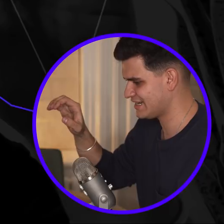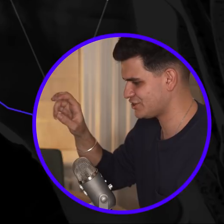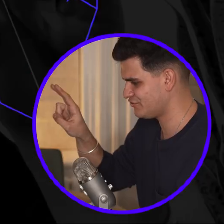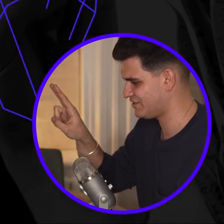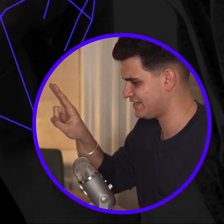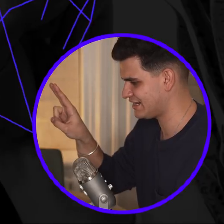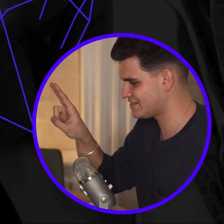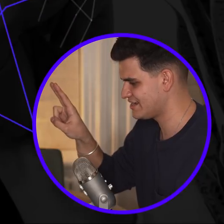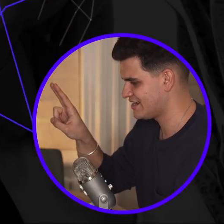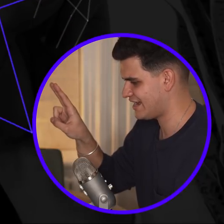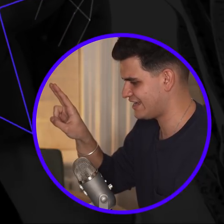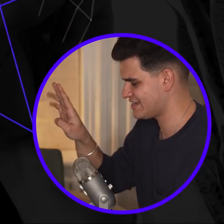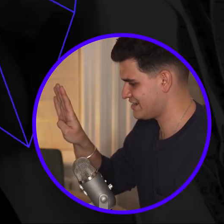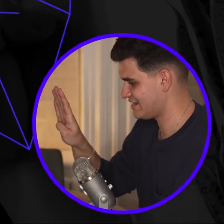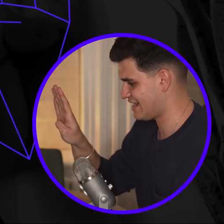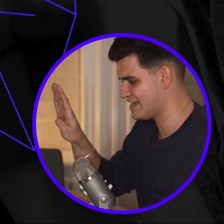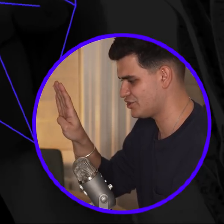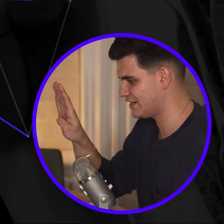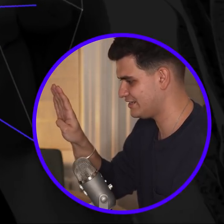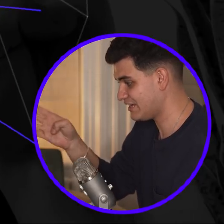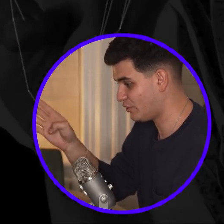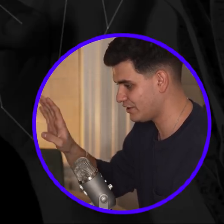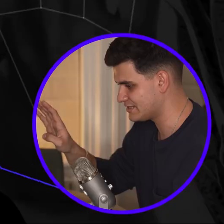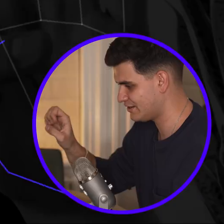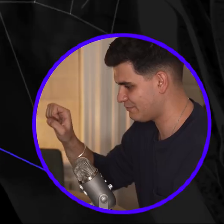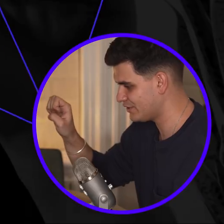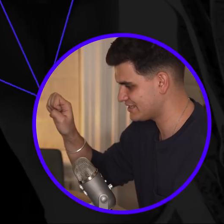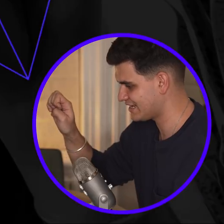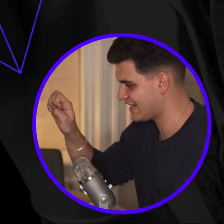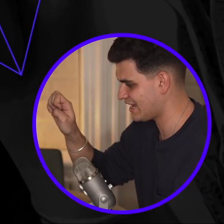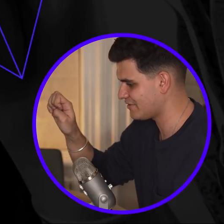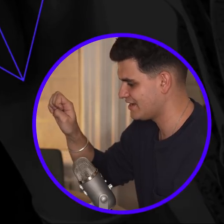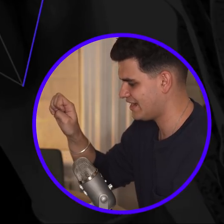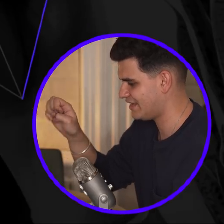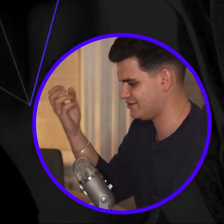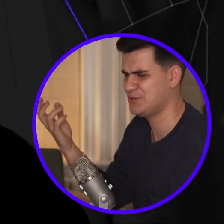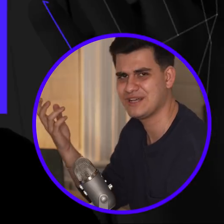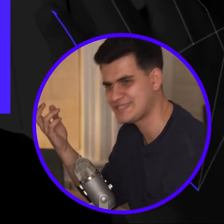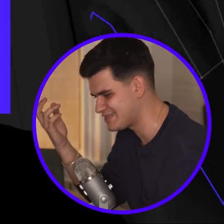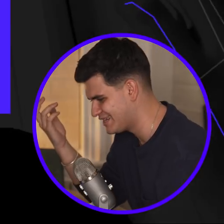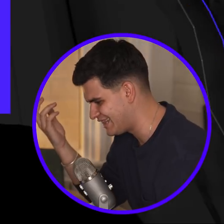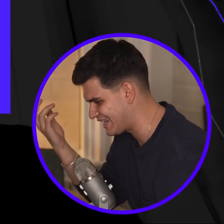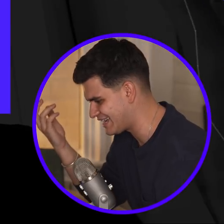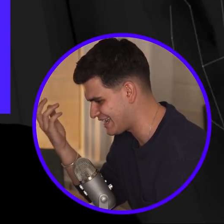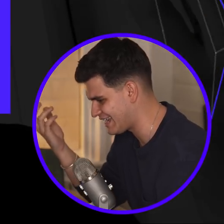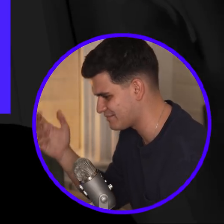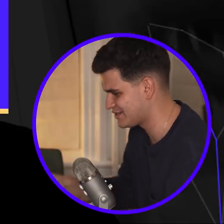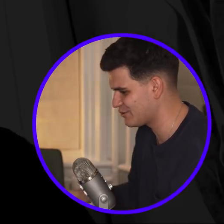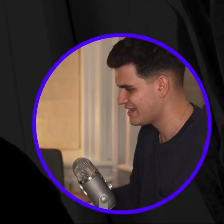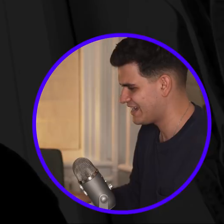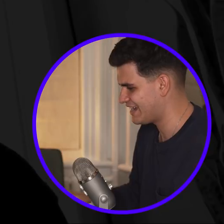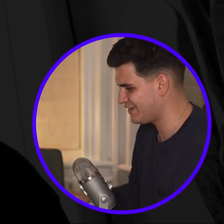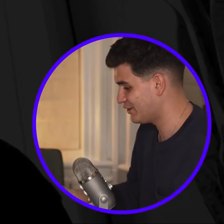like this is actually really nice, and I enjoy it, and you get points. It's like a game, and who doesn't like a